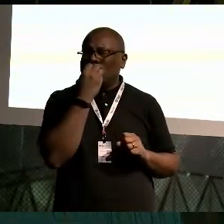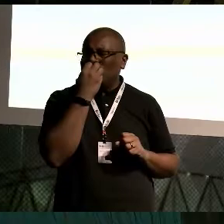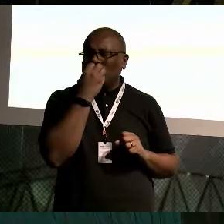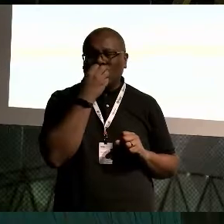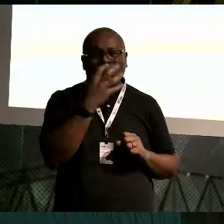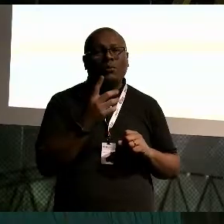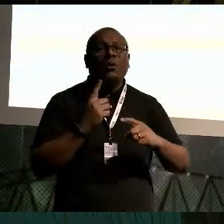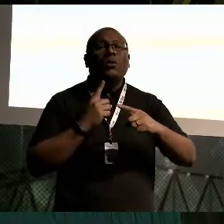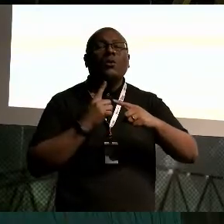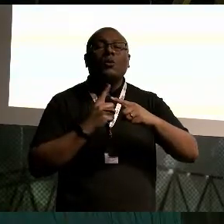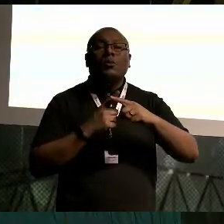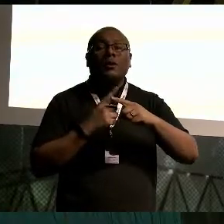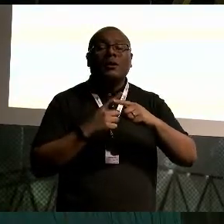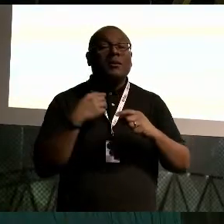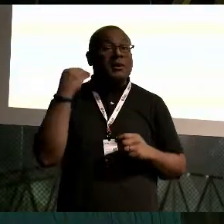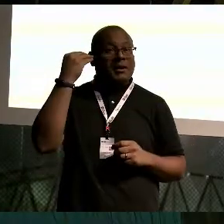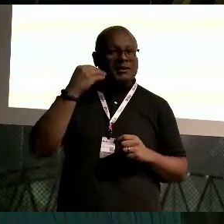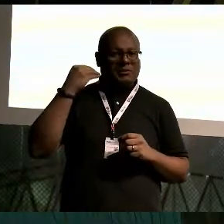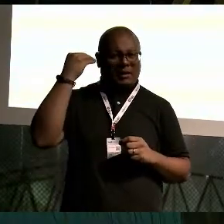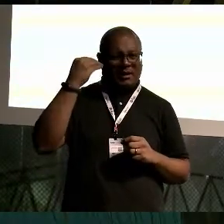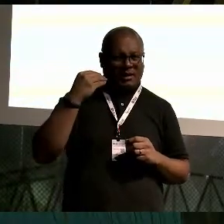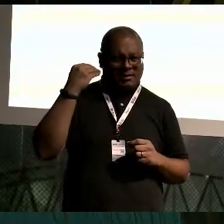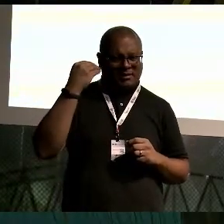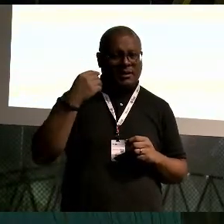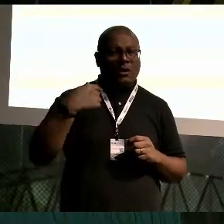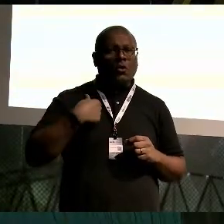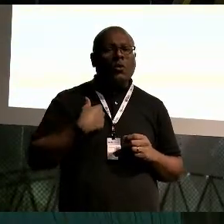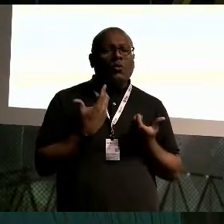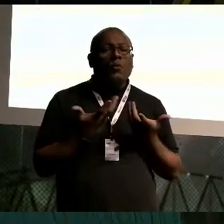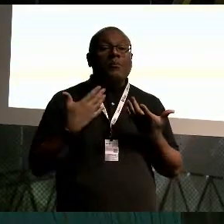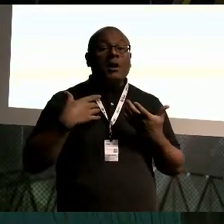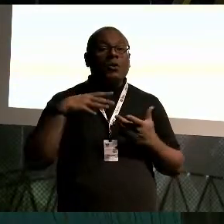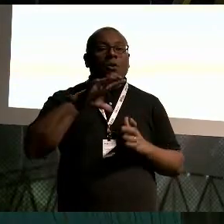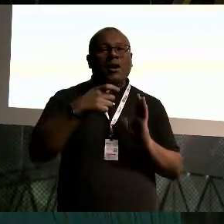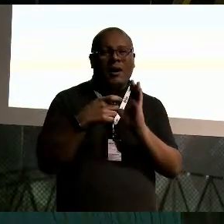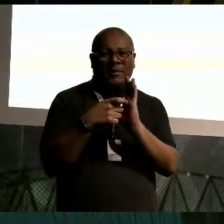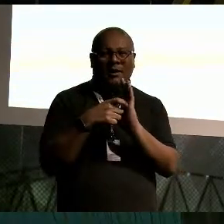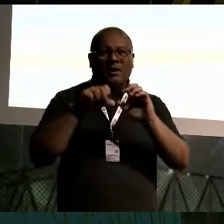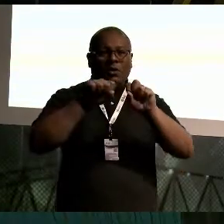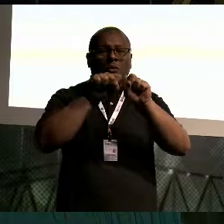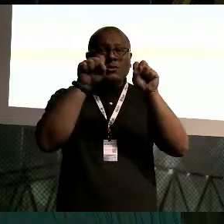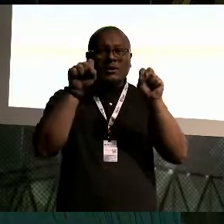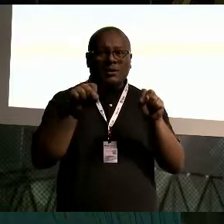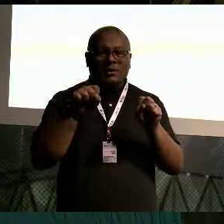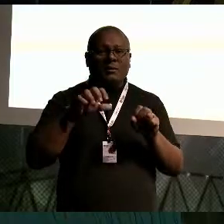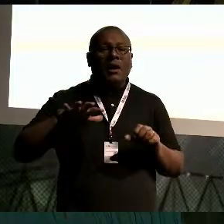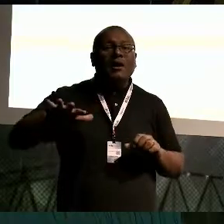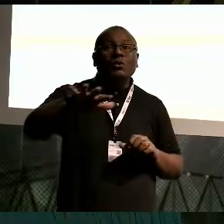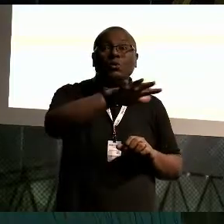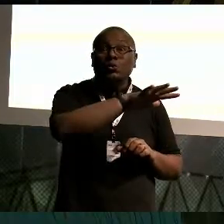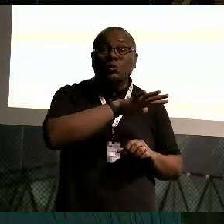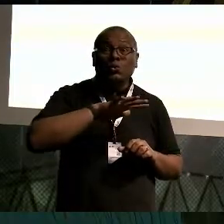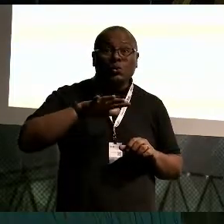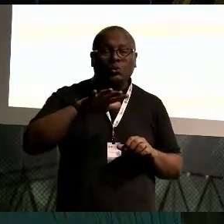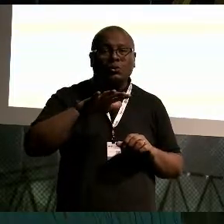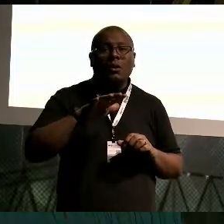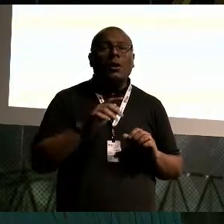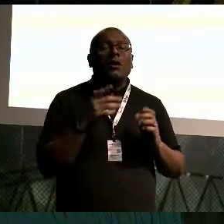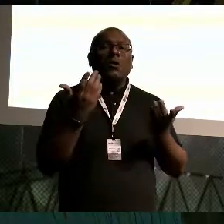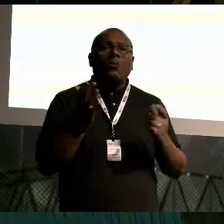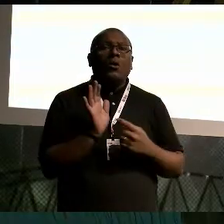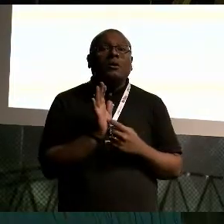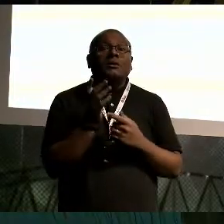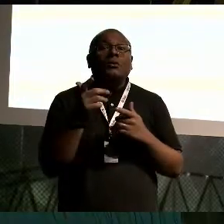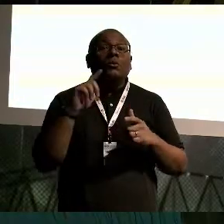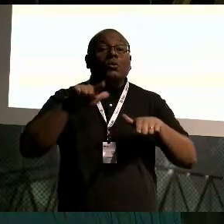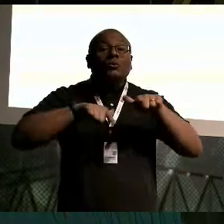because if someone comes to you and says, how should my system work? Now, there's a place you can go and actually show people how it should